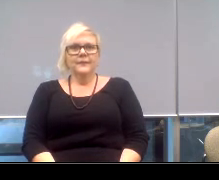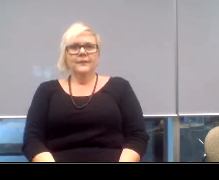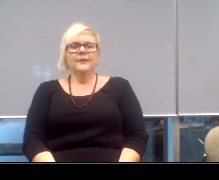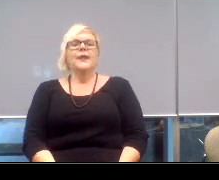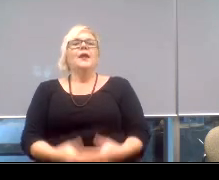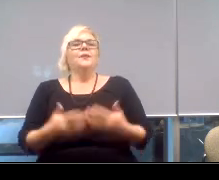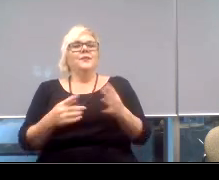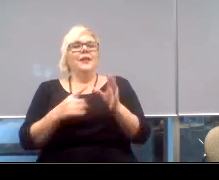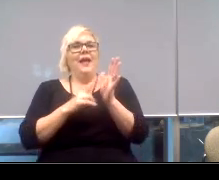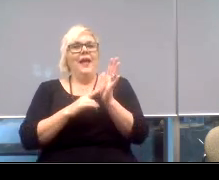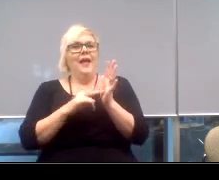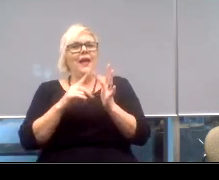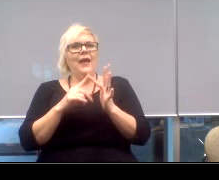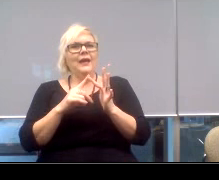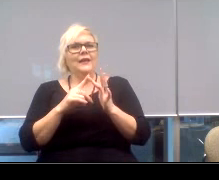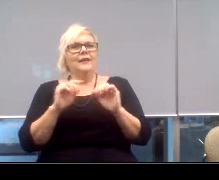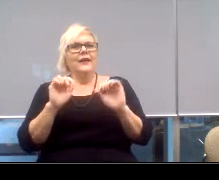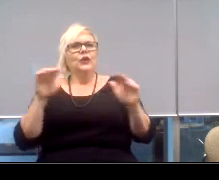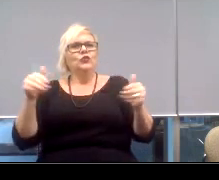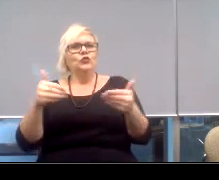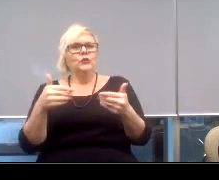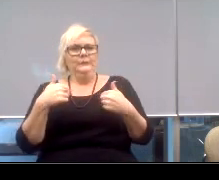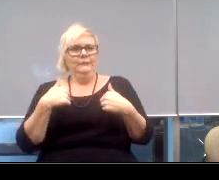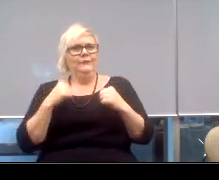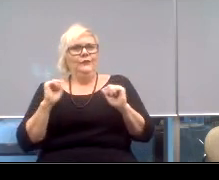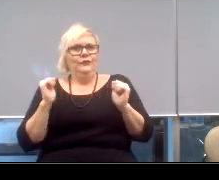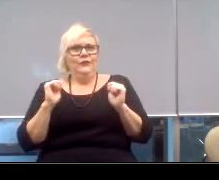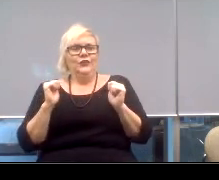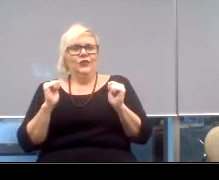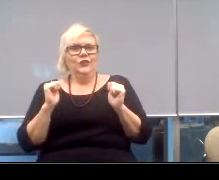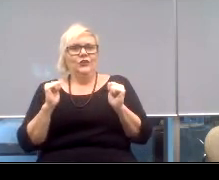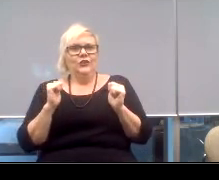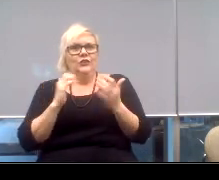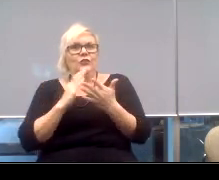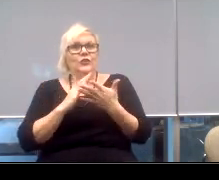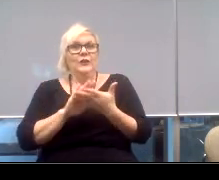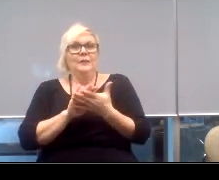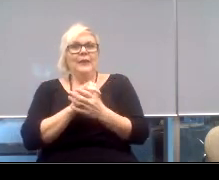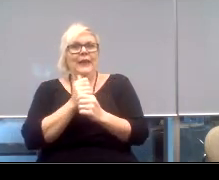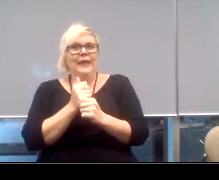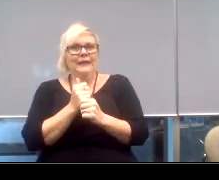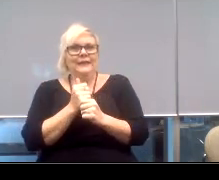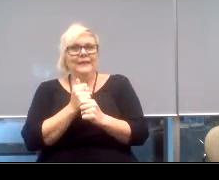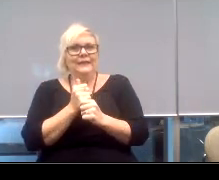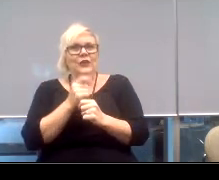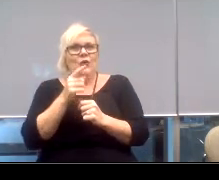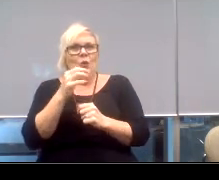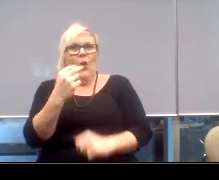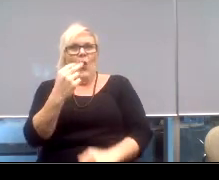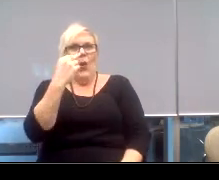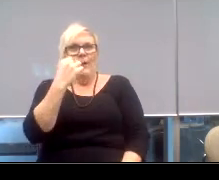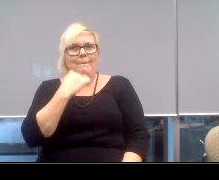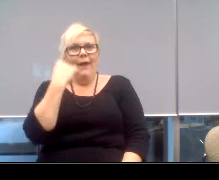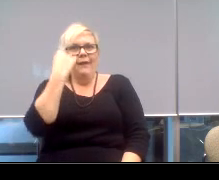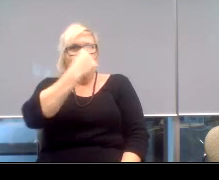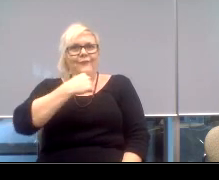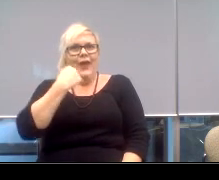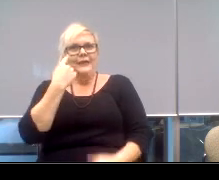So Anne has introduced me, and I'm pleased to note that you don't have to see my smiling